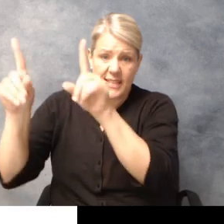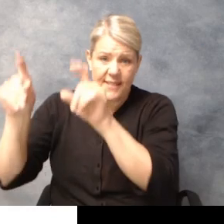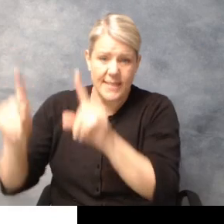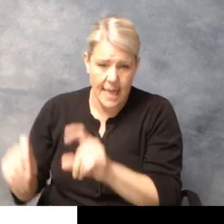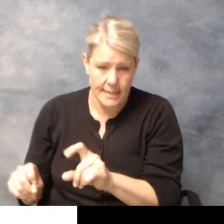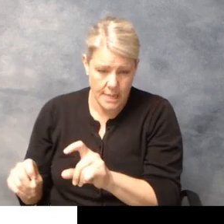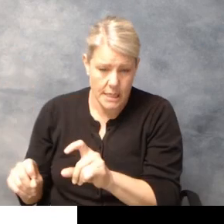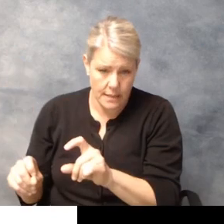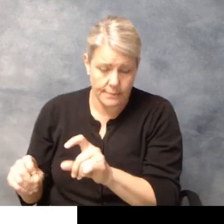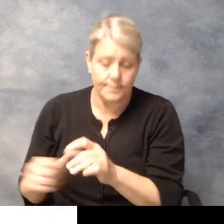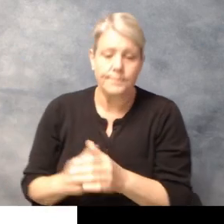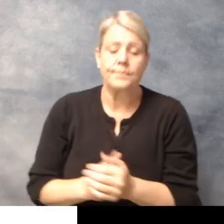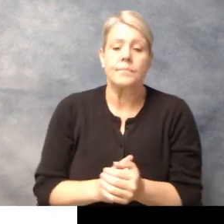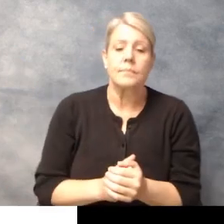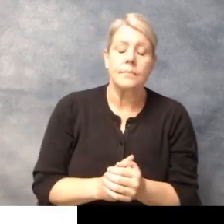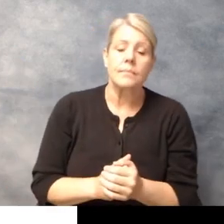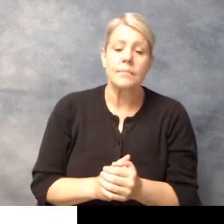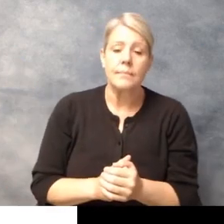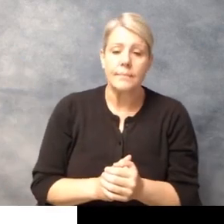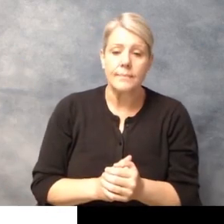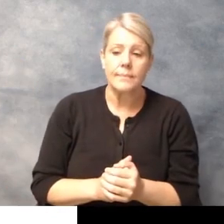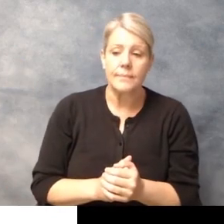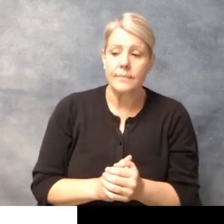or AKSA.